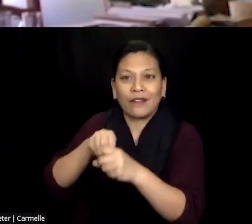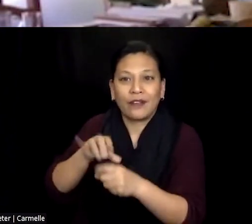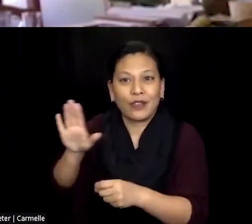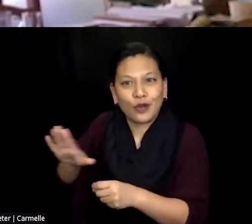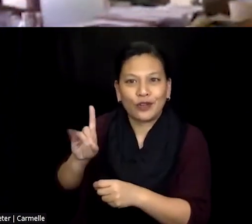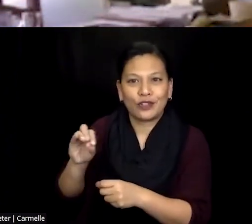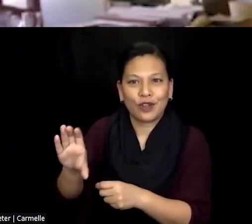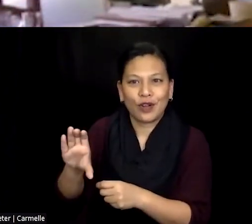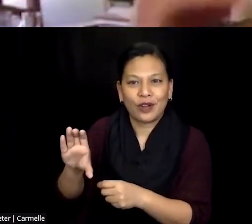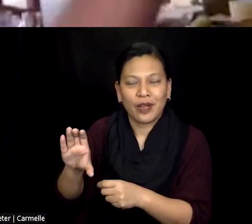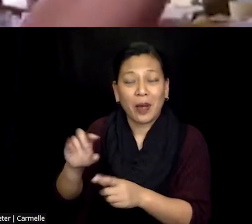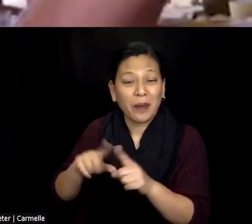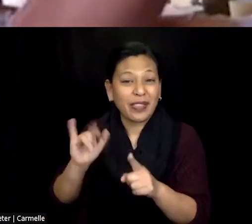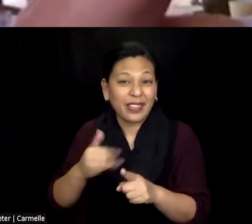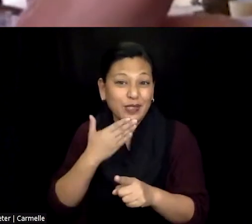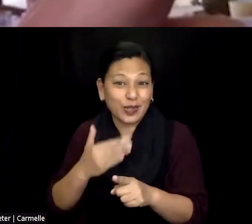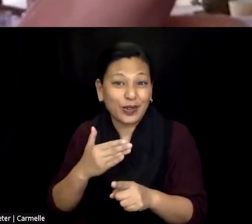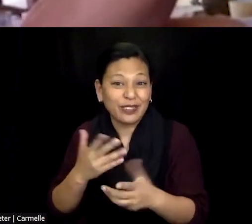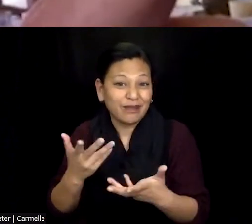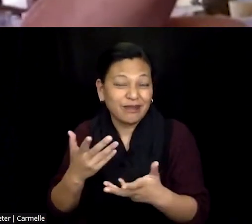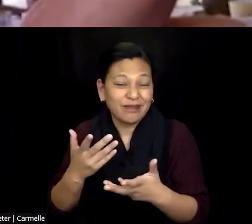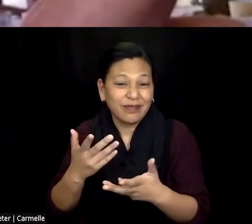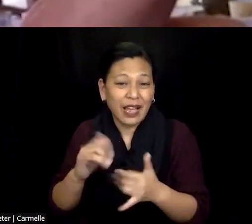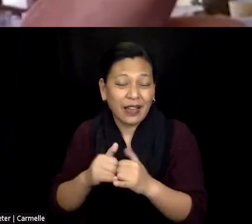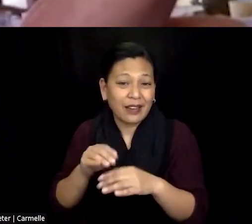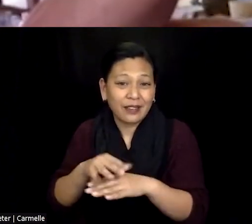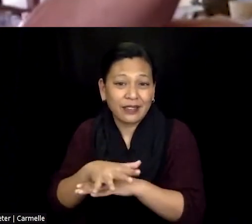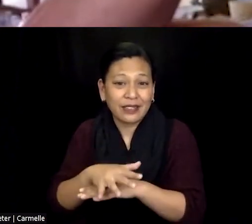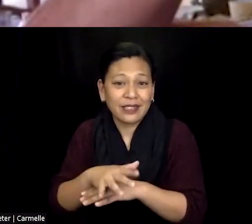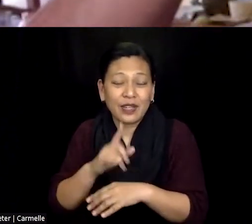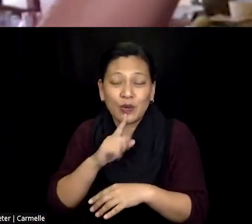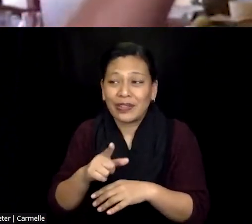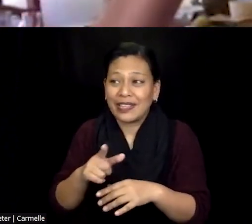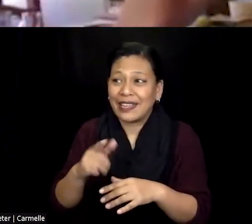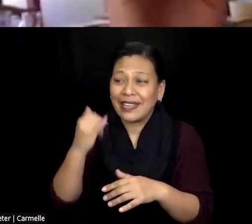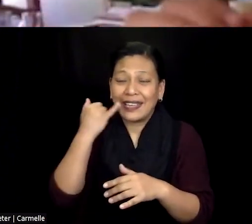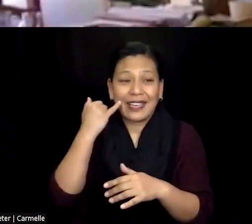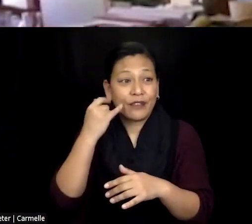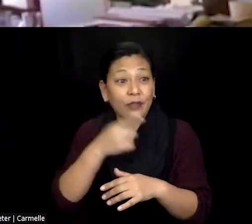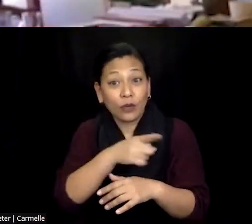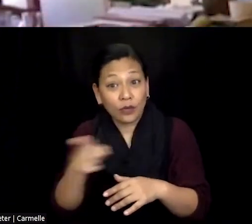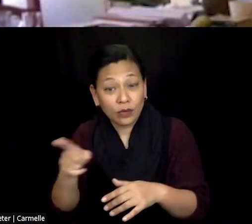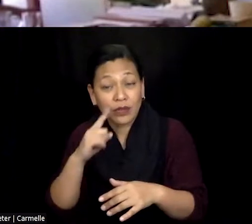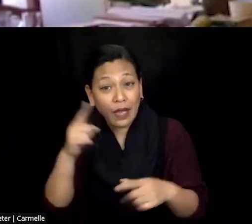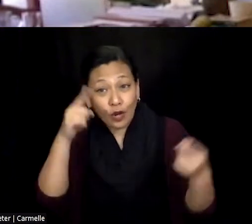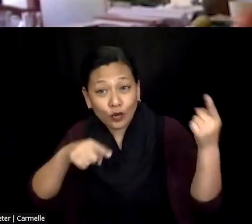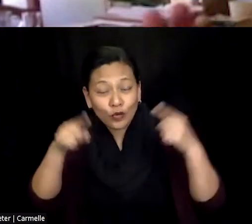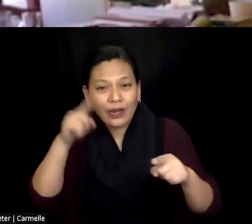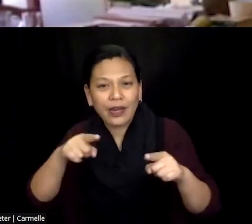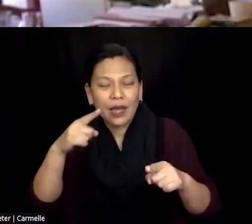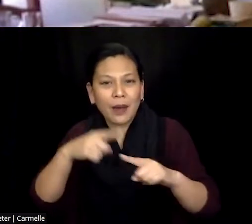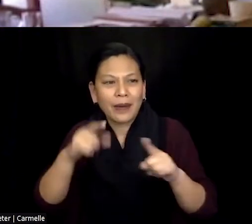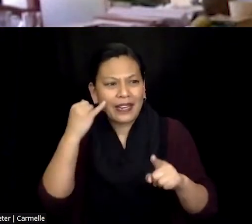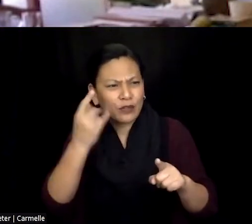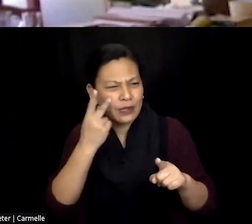like, you know, it's so important, you know, bad stuff. What is it? They say democracy dies in darkness, where like, if you can just shine a